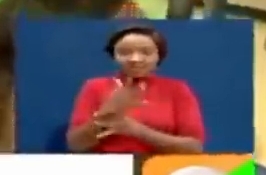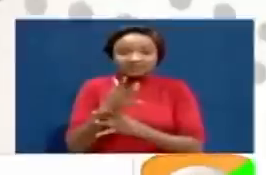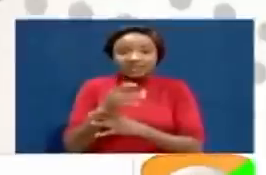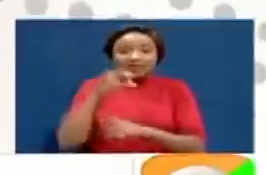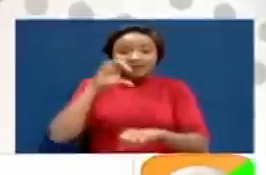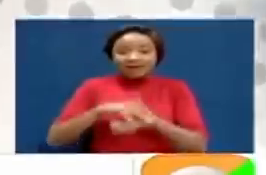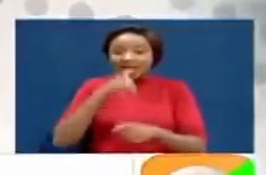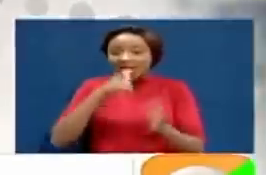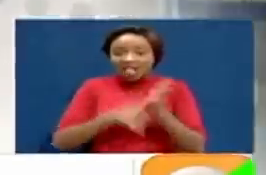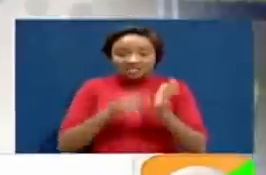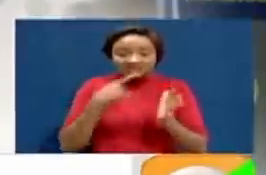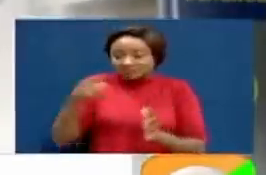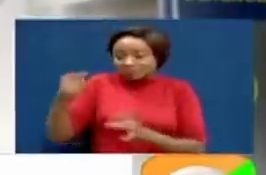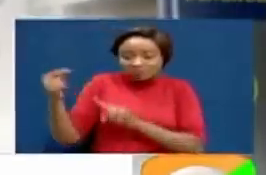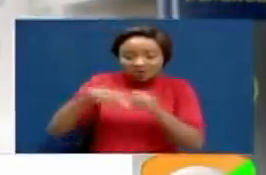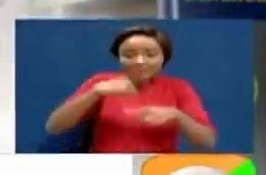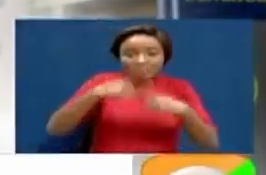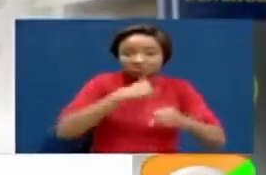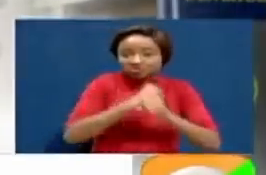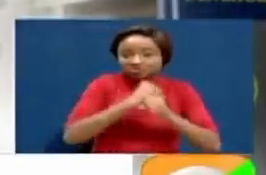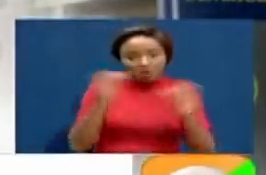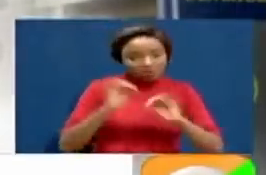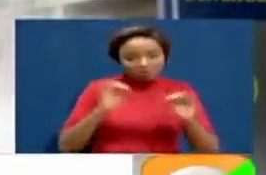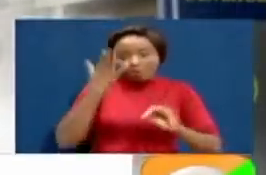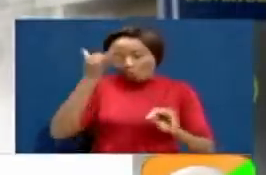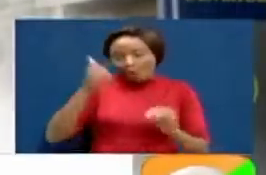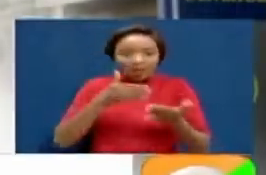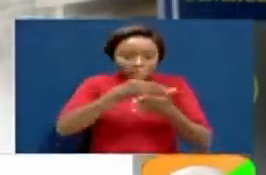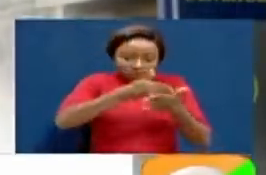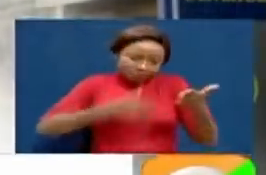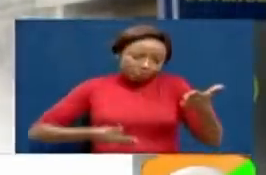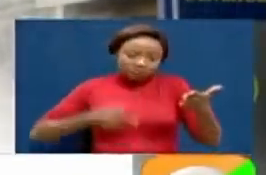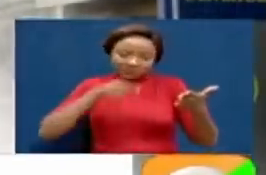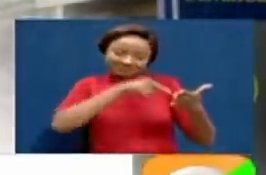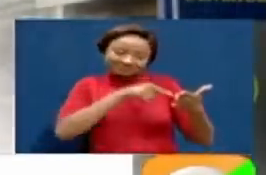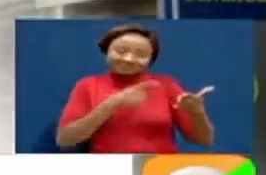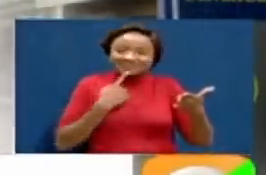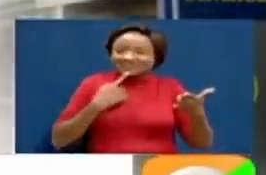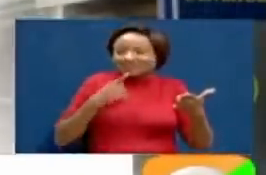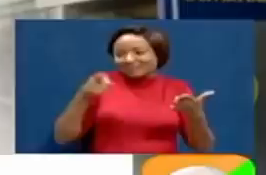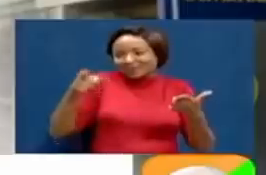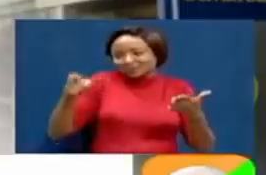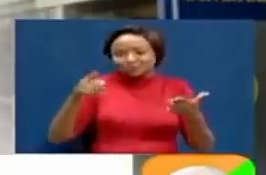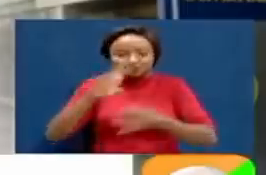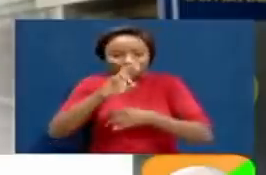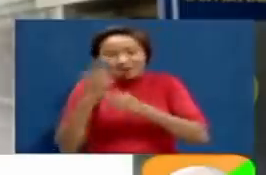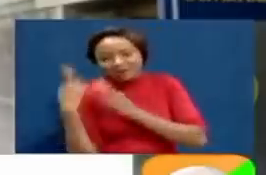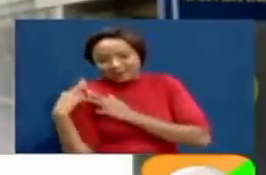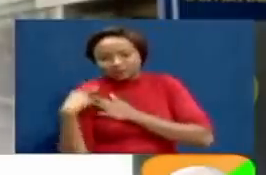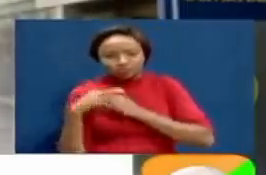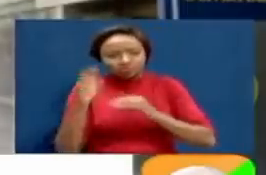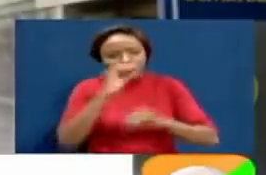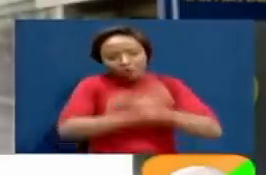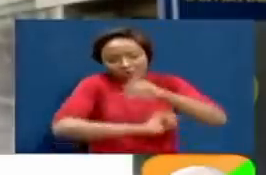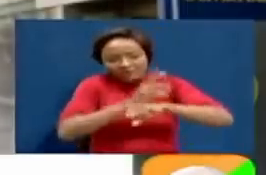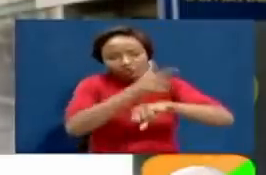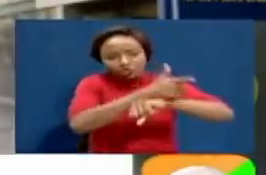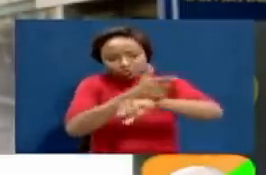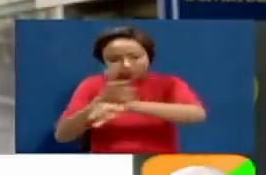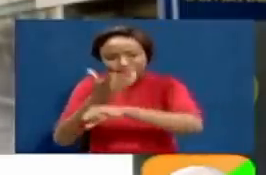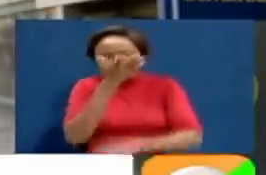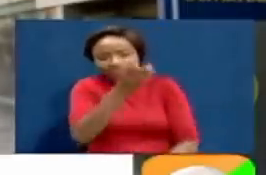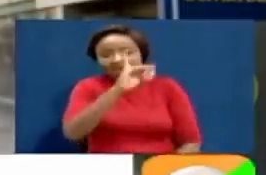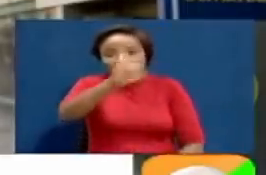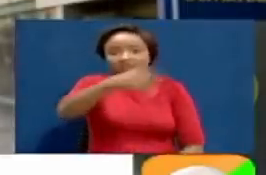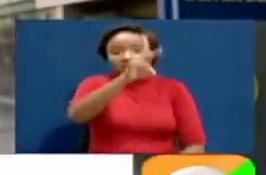letter saying, and I quote, following a report of video recording of the China Southern Airline aircraft at the Jomo